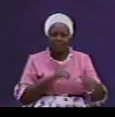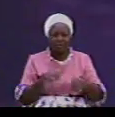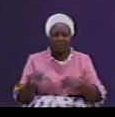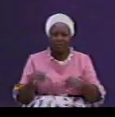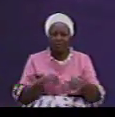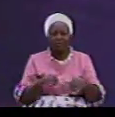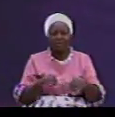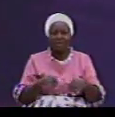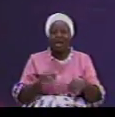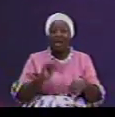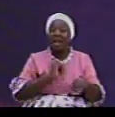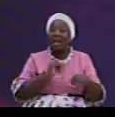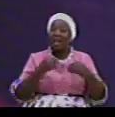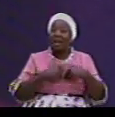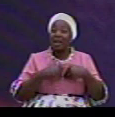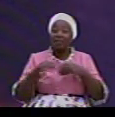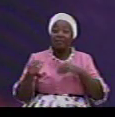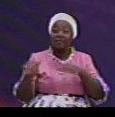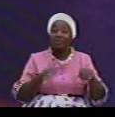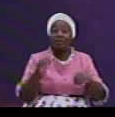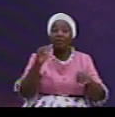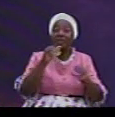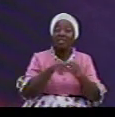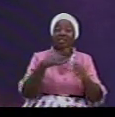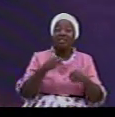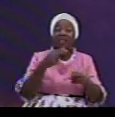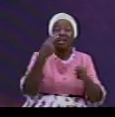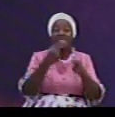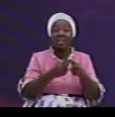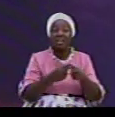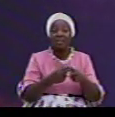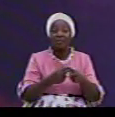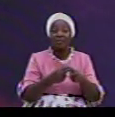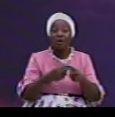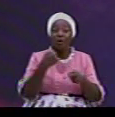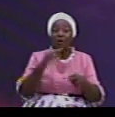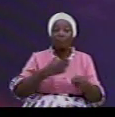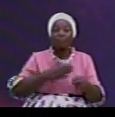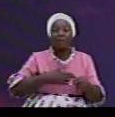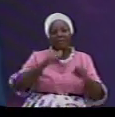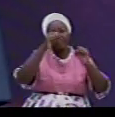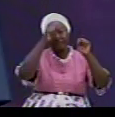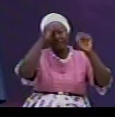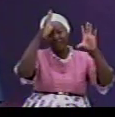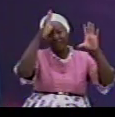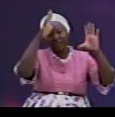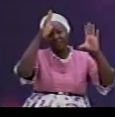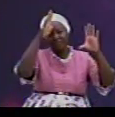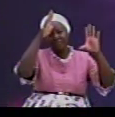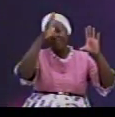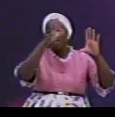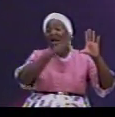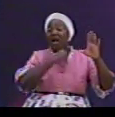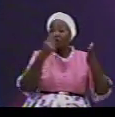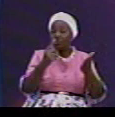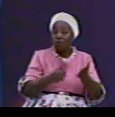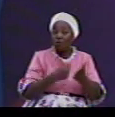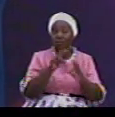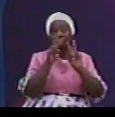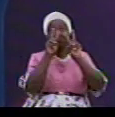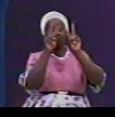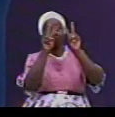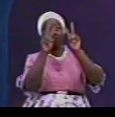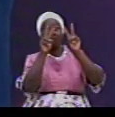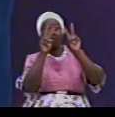I have done in the name of my Father. And once he looks up